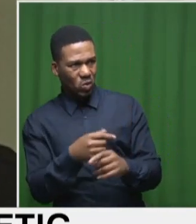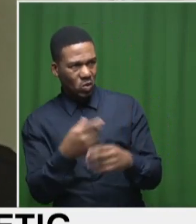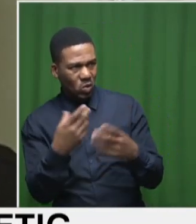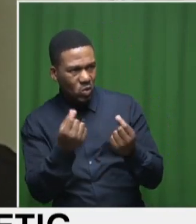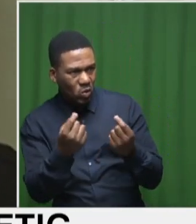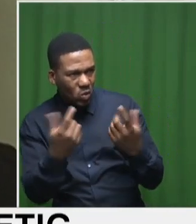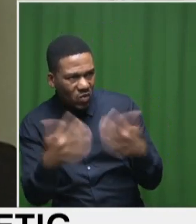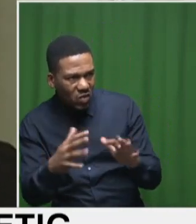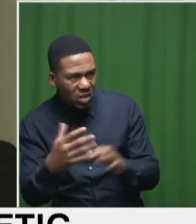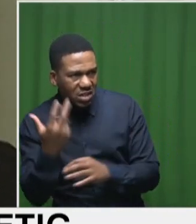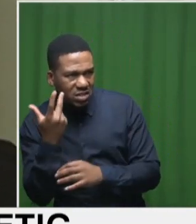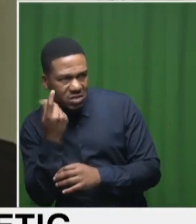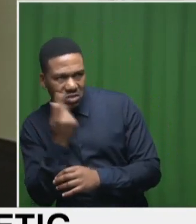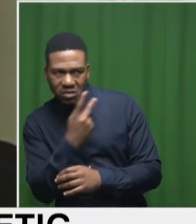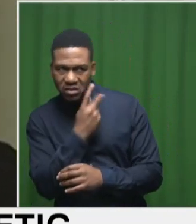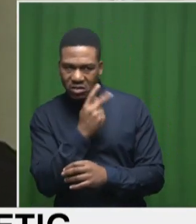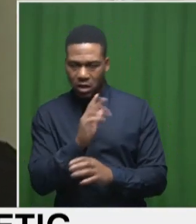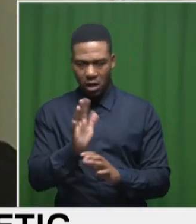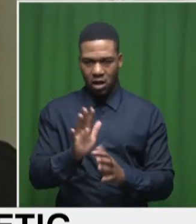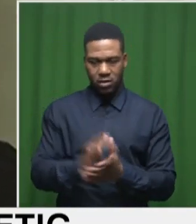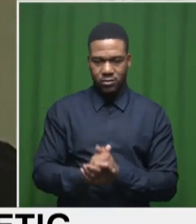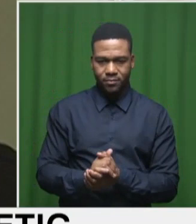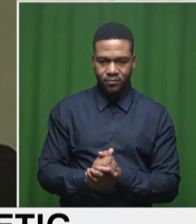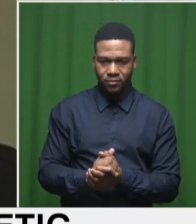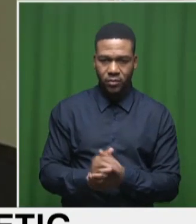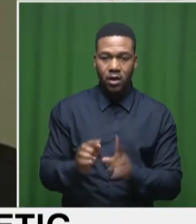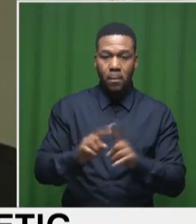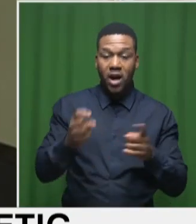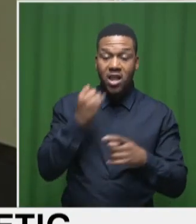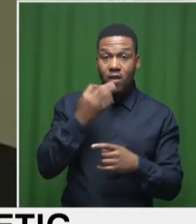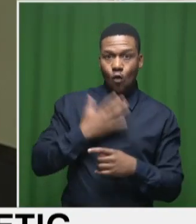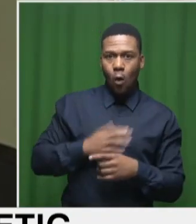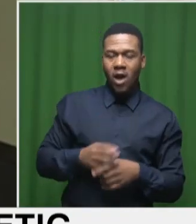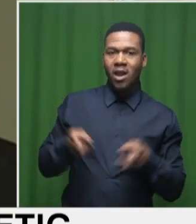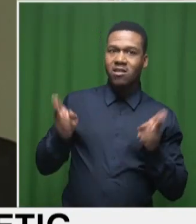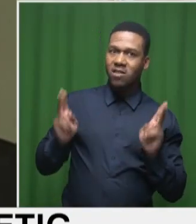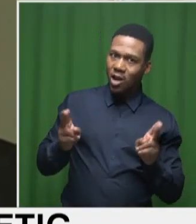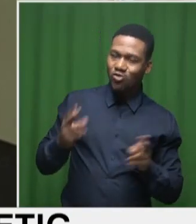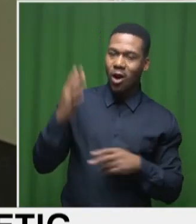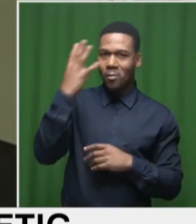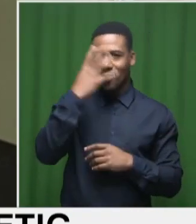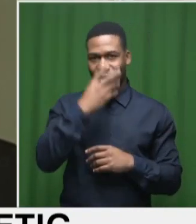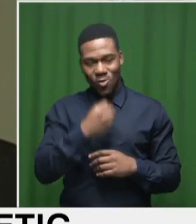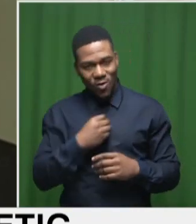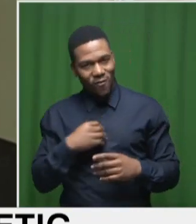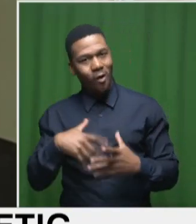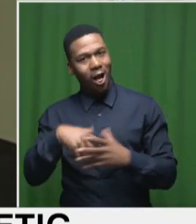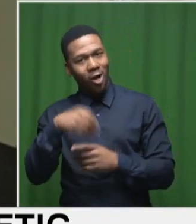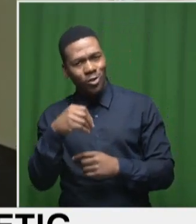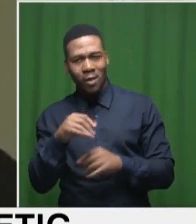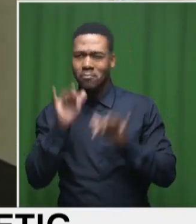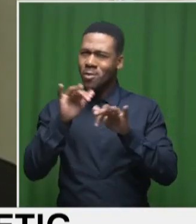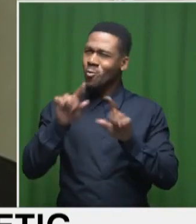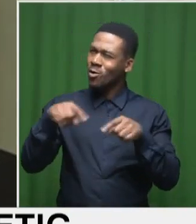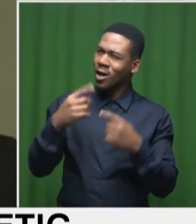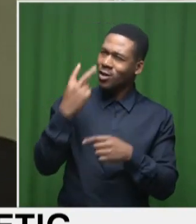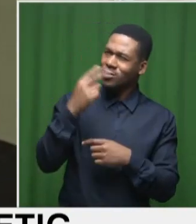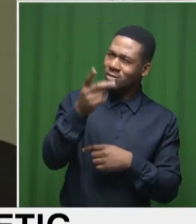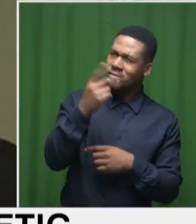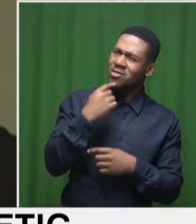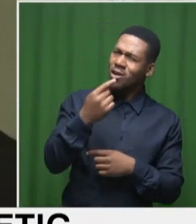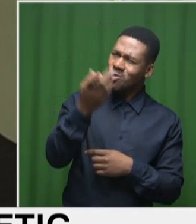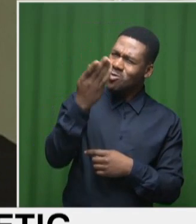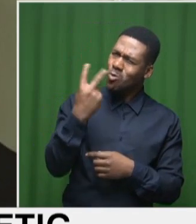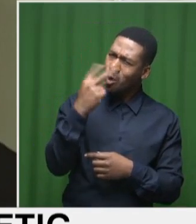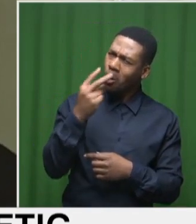for a really good looking, natural, beautiful result, nobody will know what you've done. They'll look at you and they'll think, oh, you look really nice.